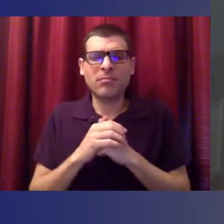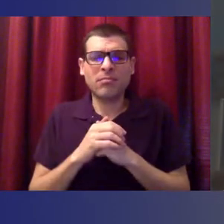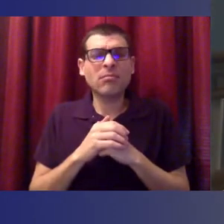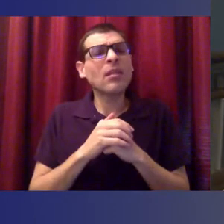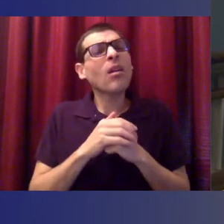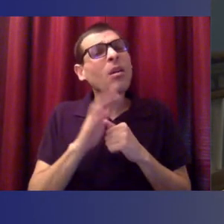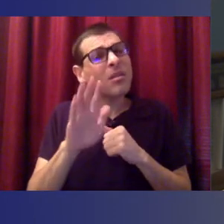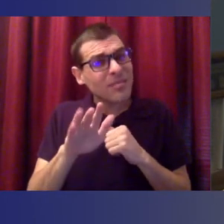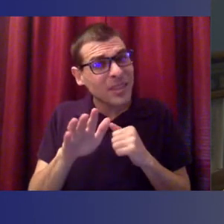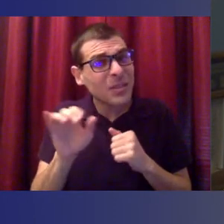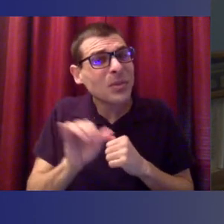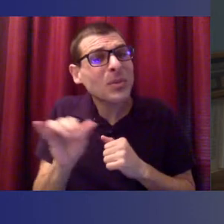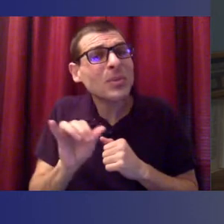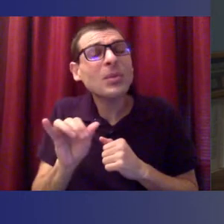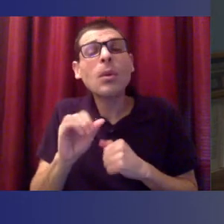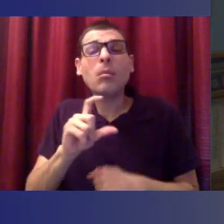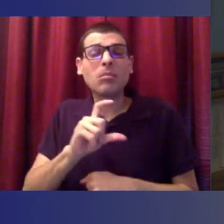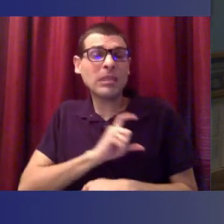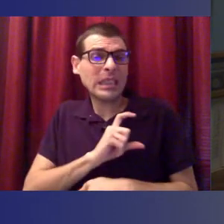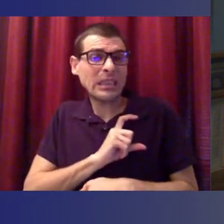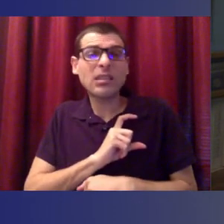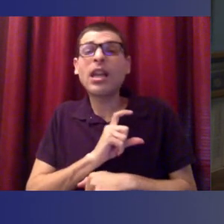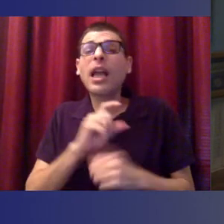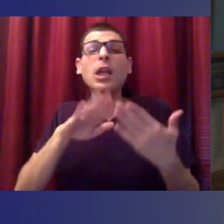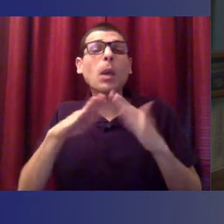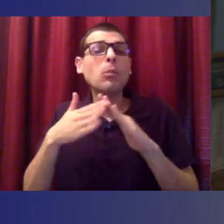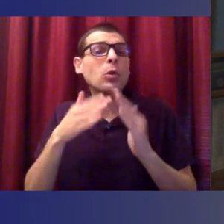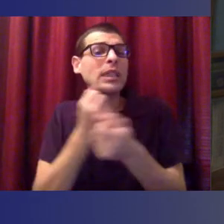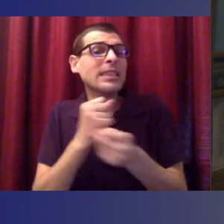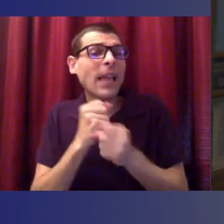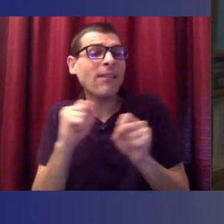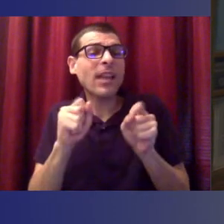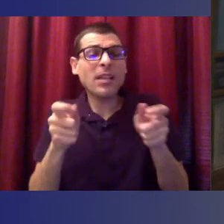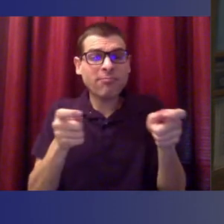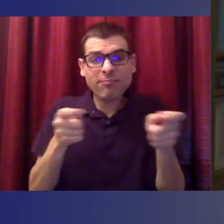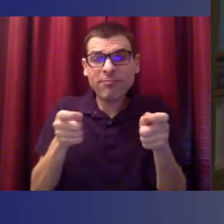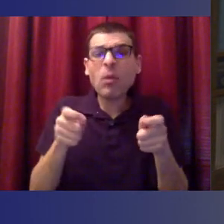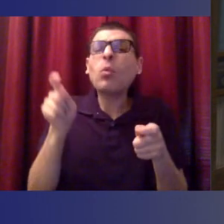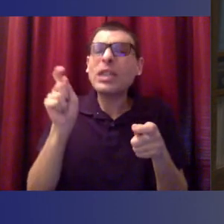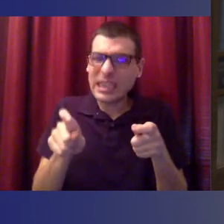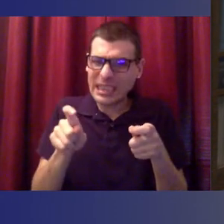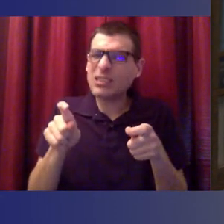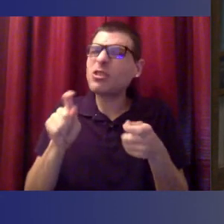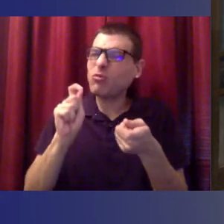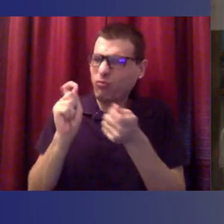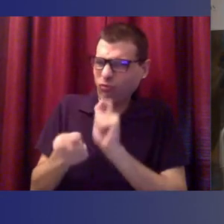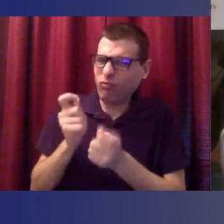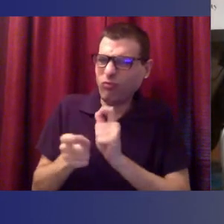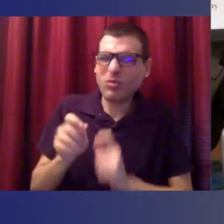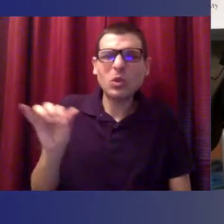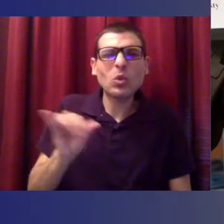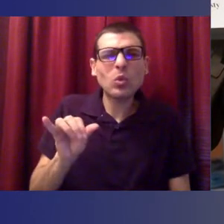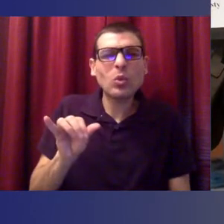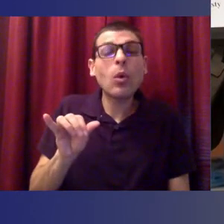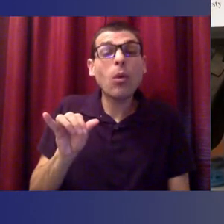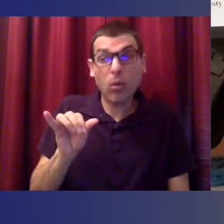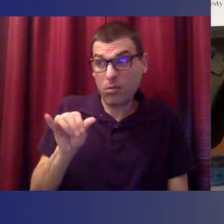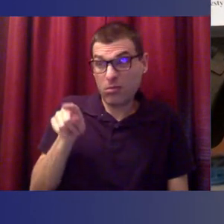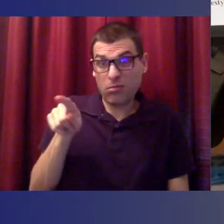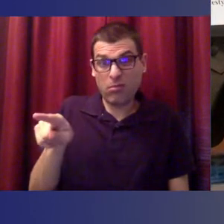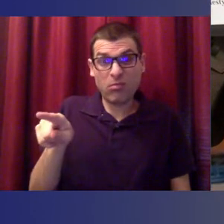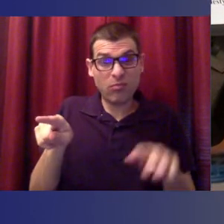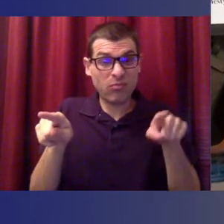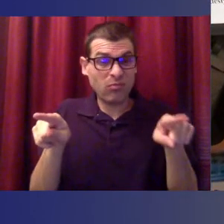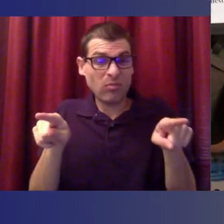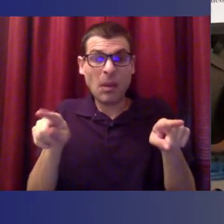safety, particularly where the criminal legal system intersects with behavioral health and houselessness. I championed an